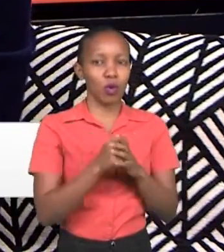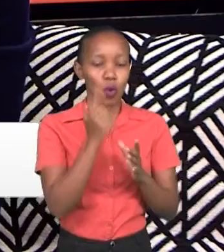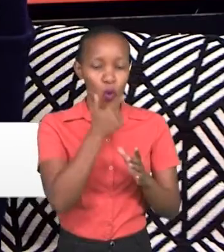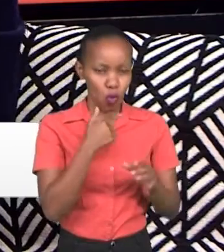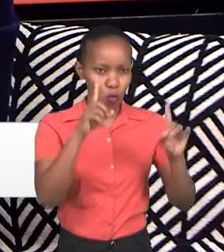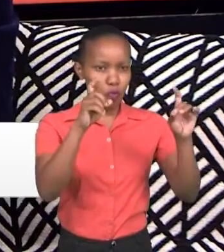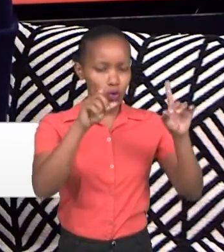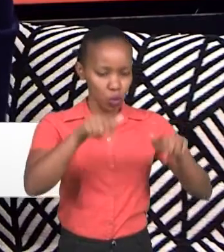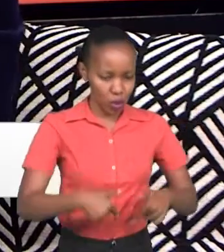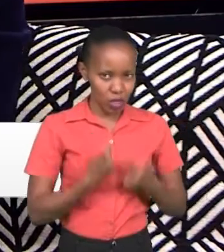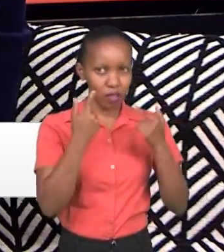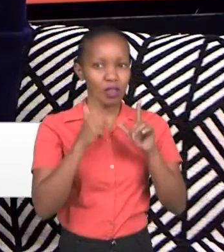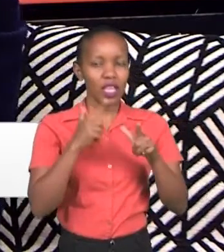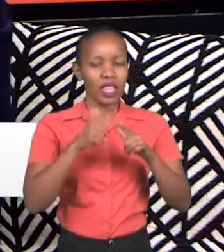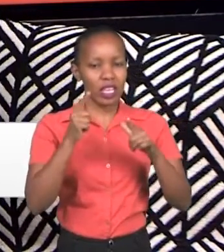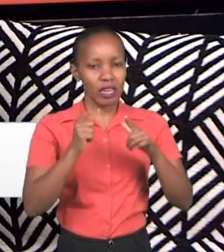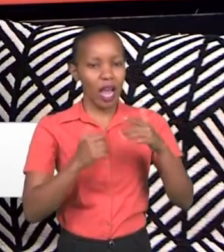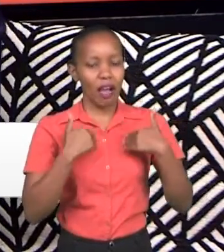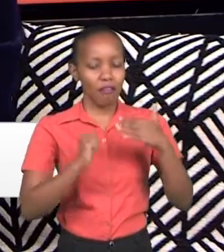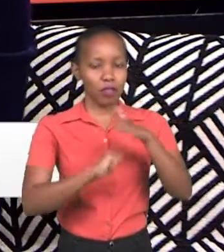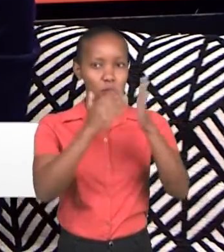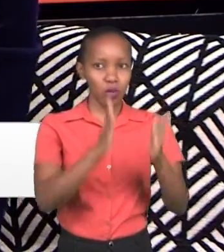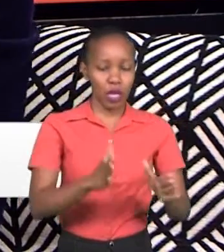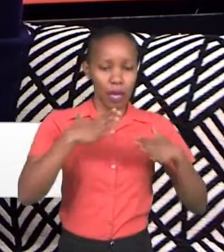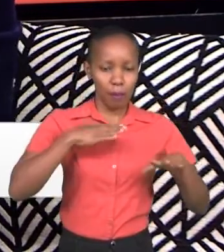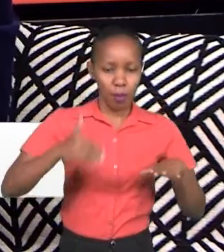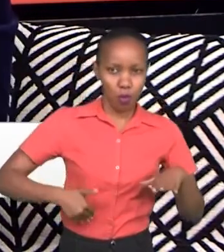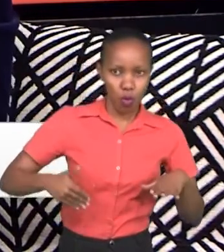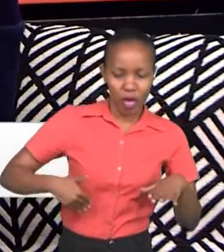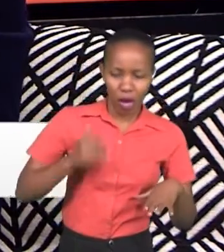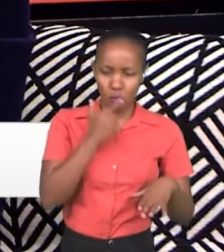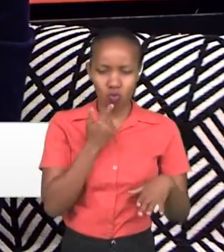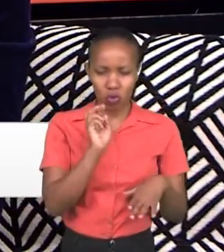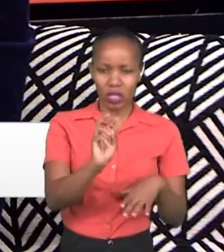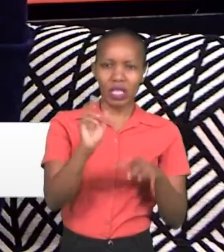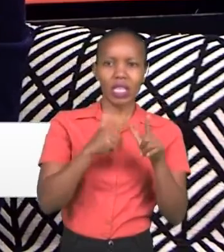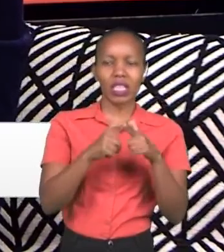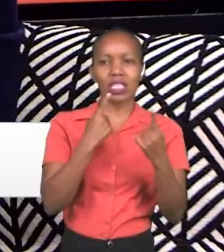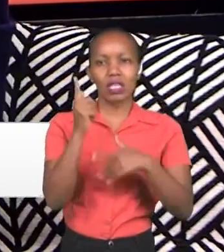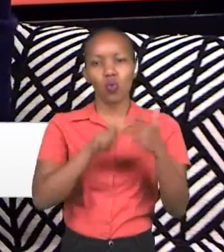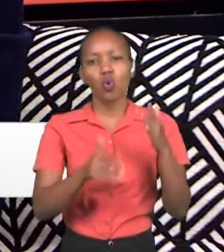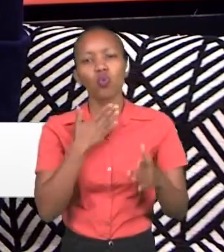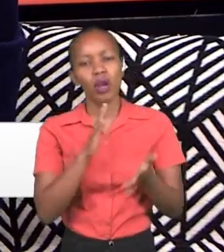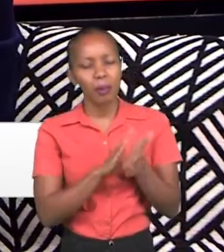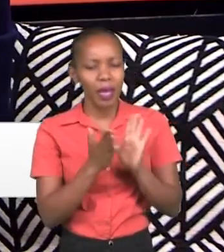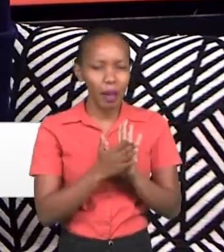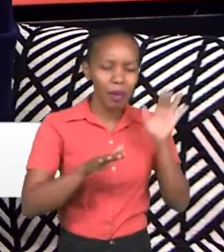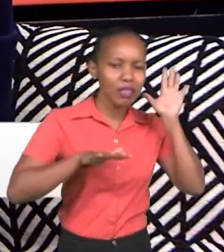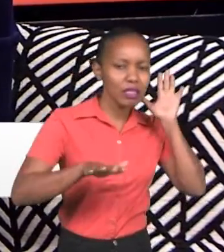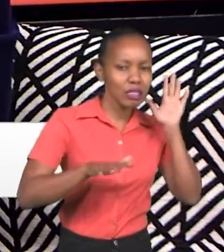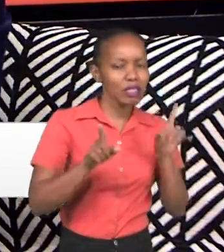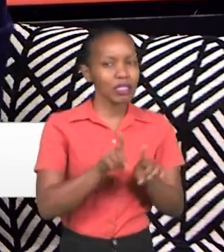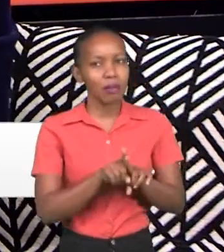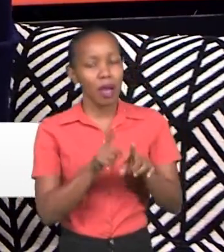photos, and then you have fans. Yeah. The young people who see you guys, they yeah. feel like, wow, I want to be like Manasseh, DP, DJ Flinch, but